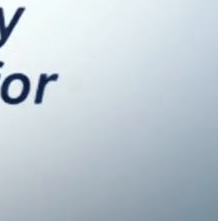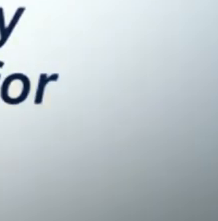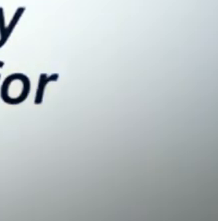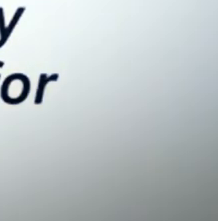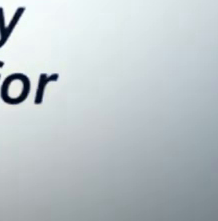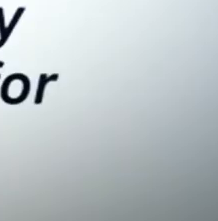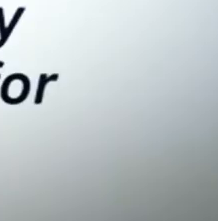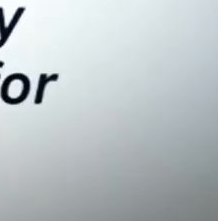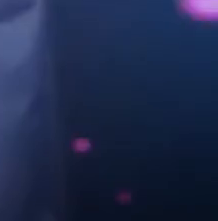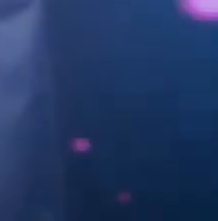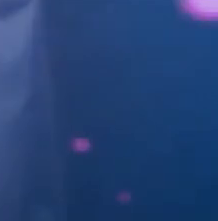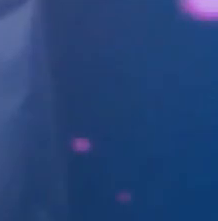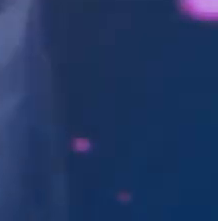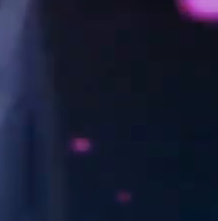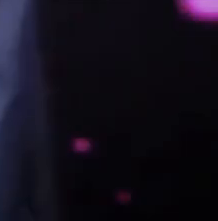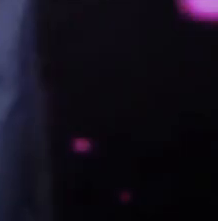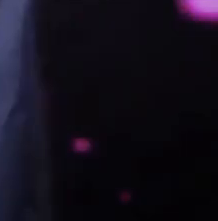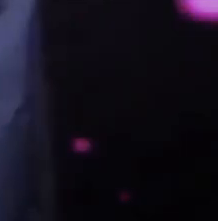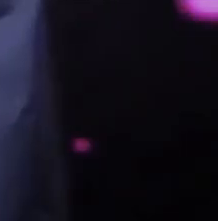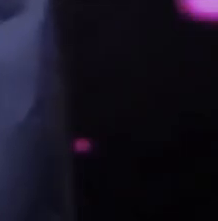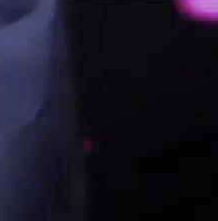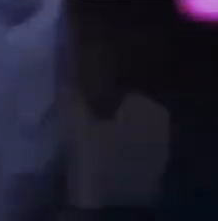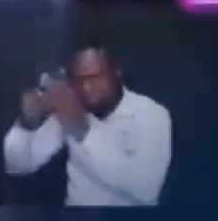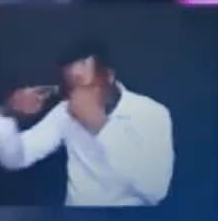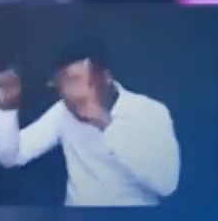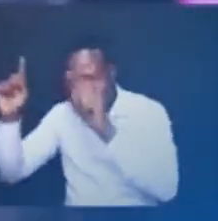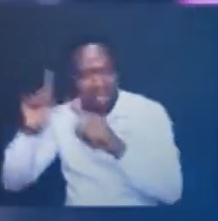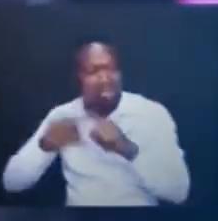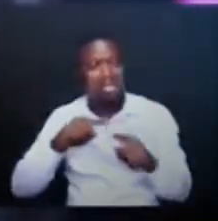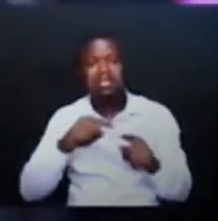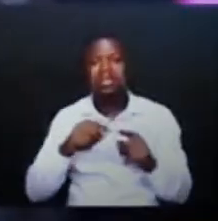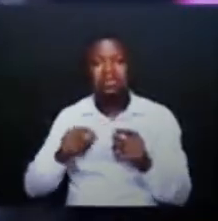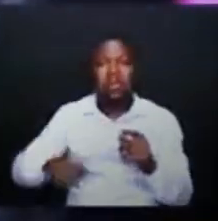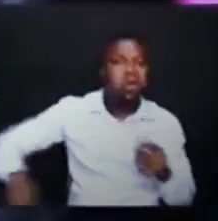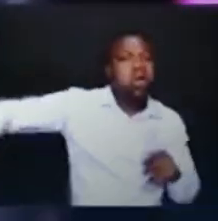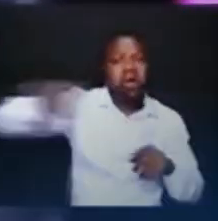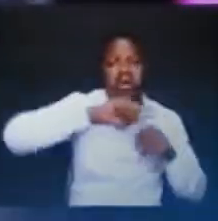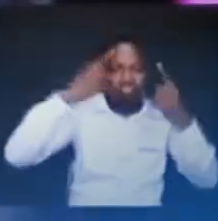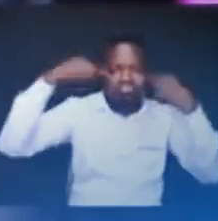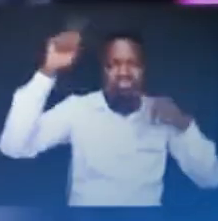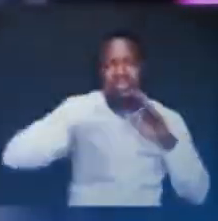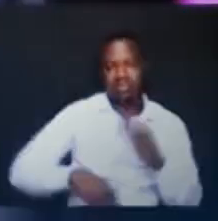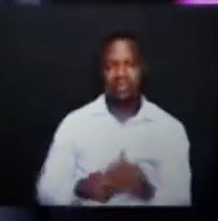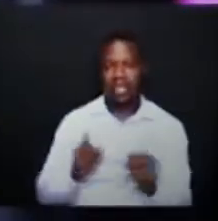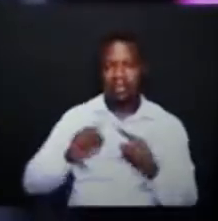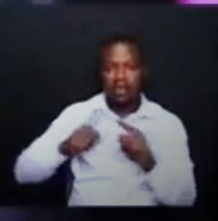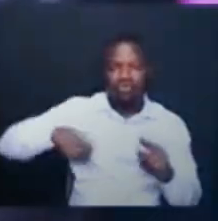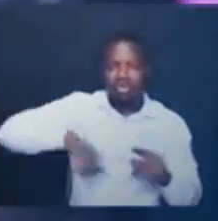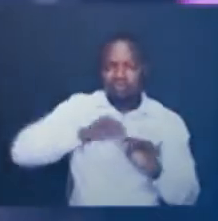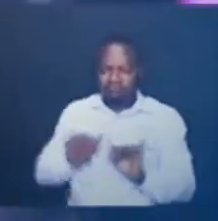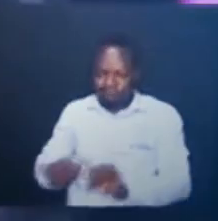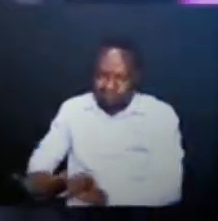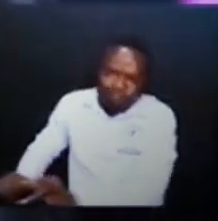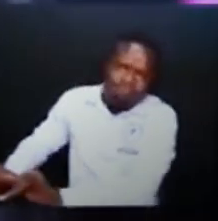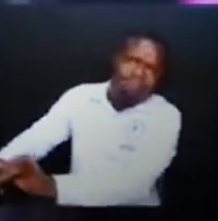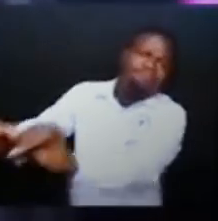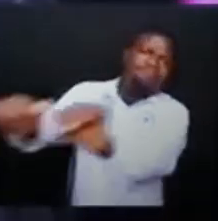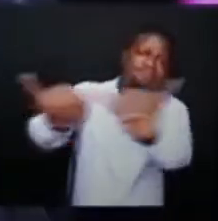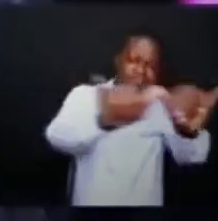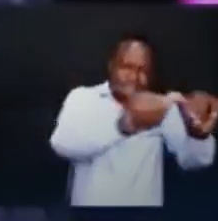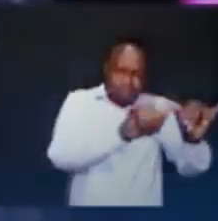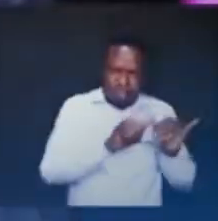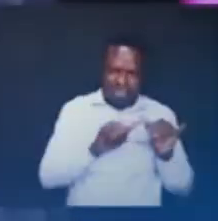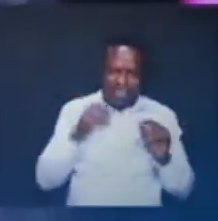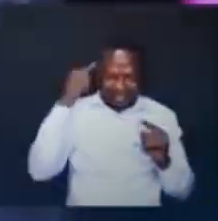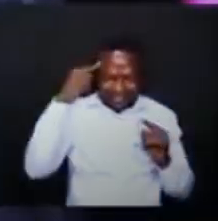of us. There is a need for some commonality in values,